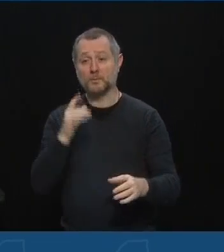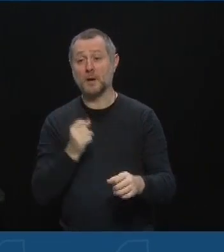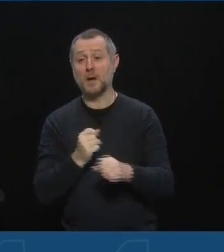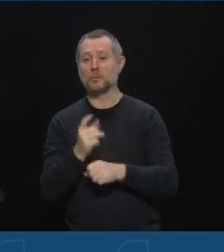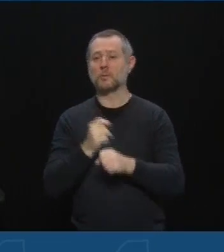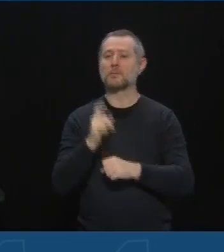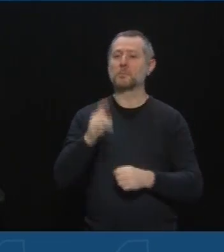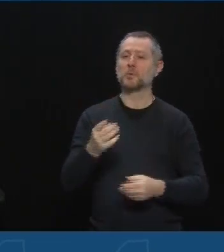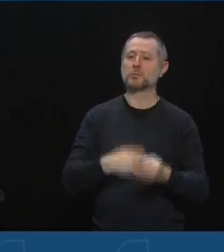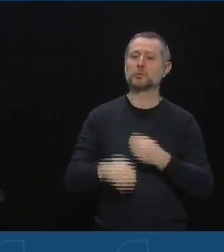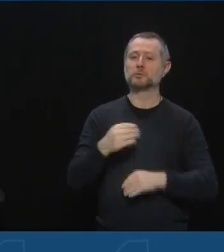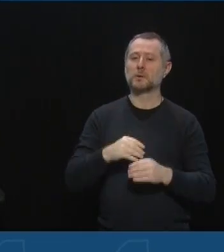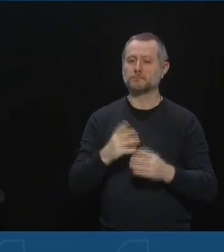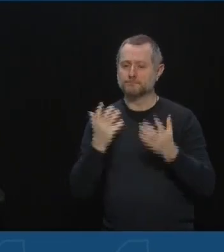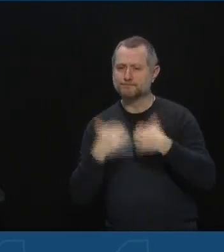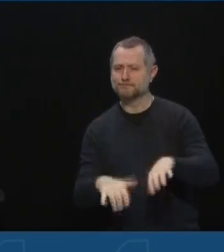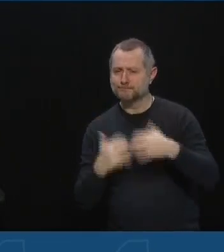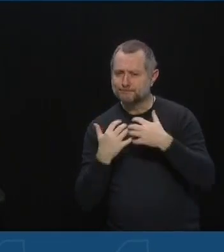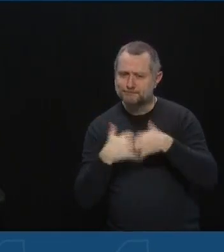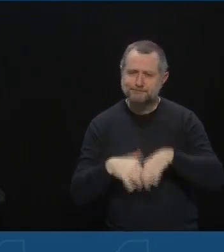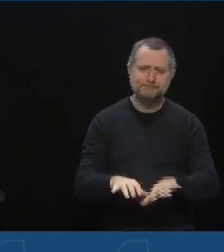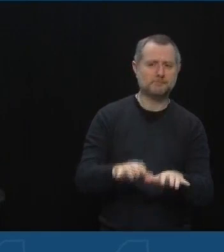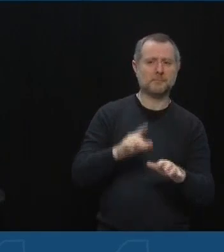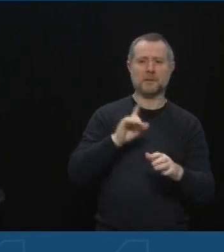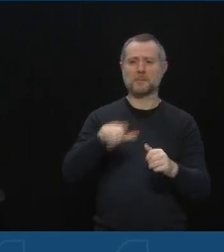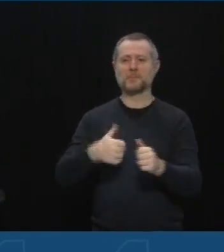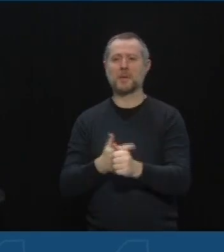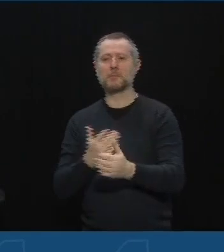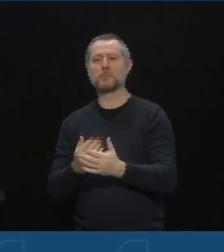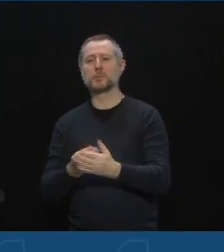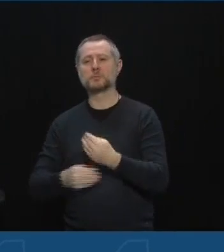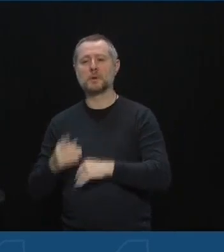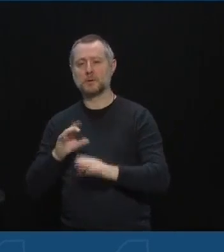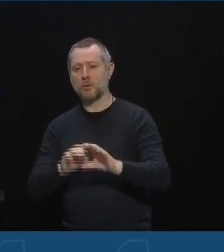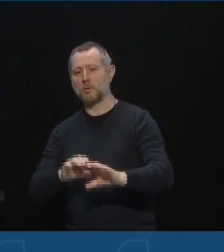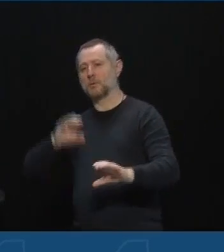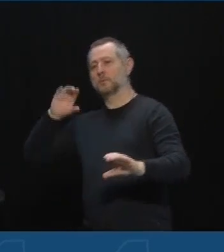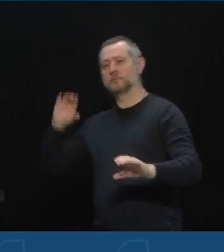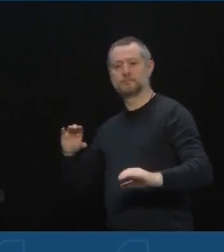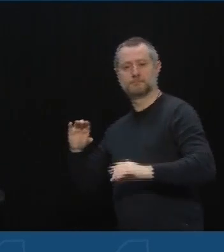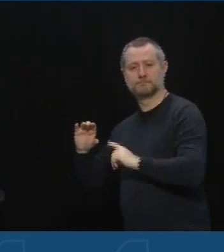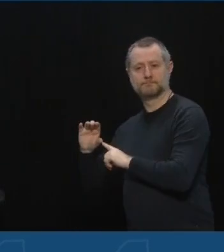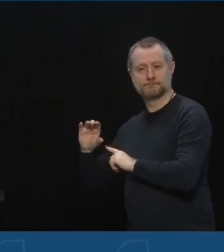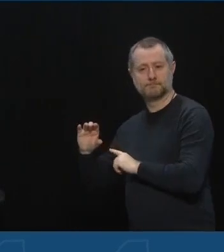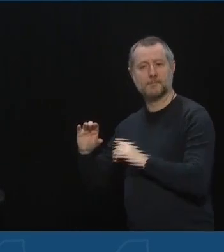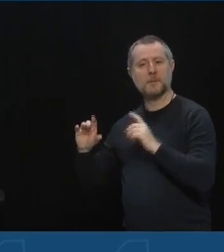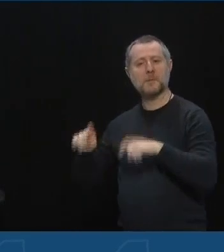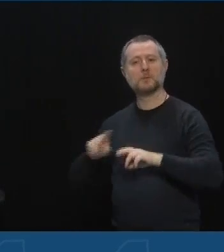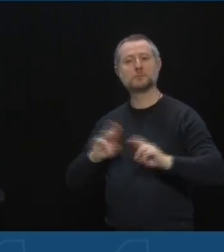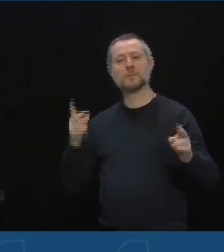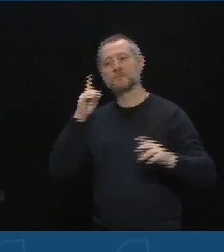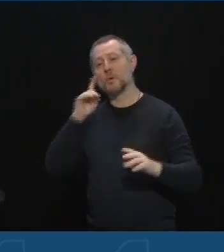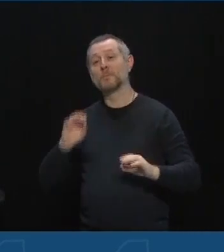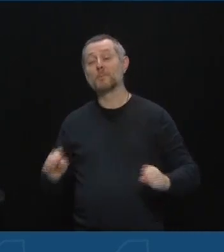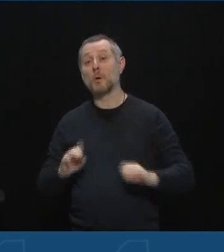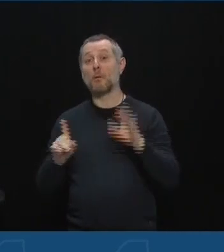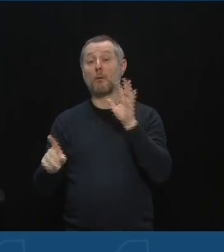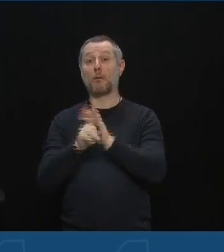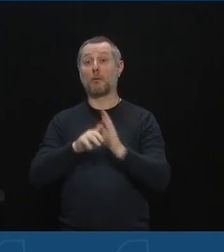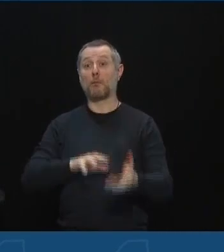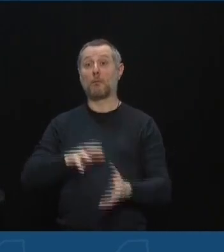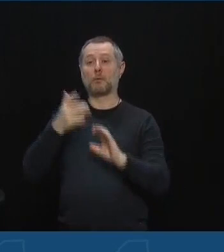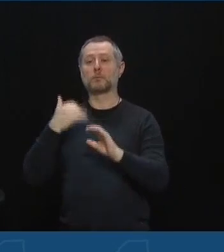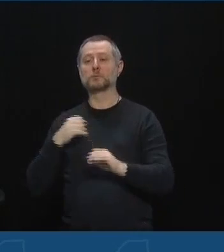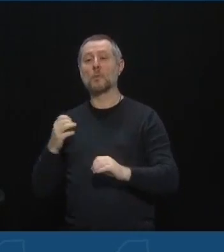work, you got to have money set aside for the rainy day, or as I call it, the blizzard day. You have to be ready for this. And so what I inherited